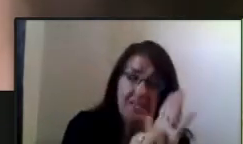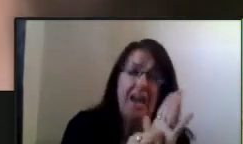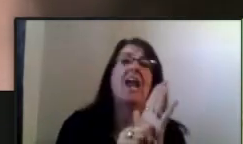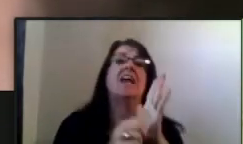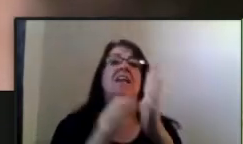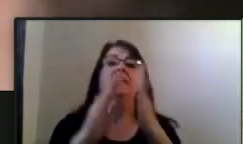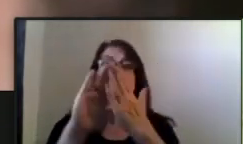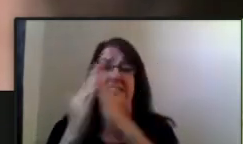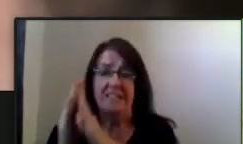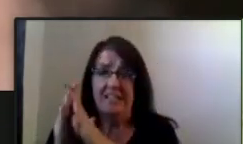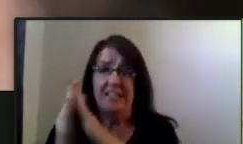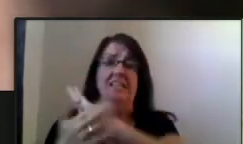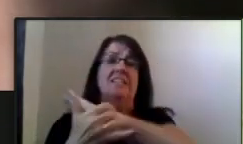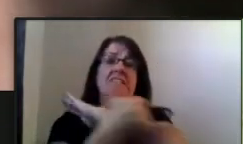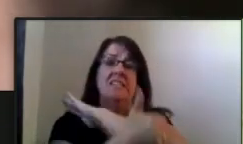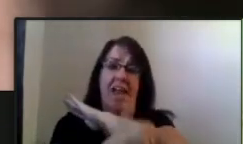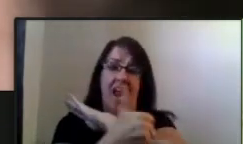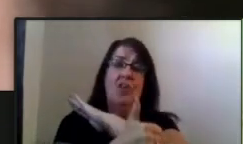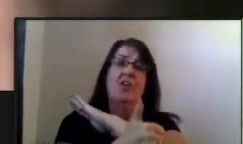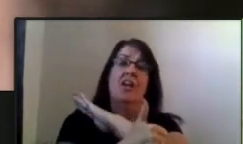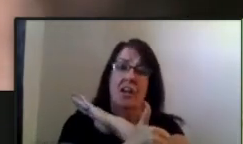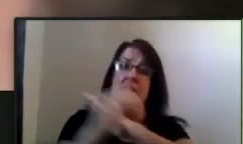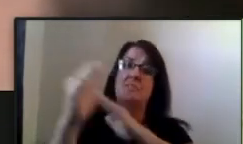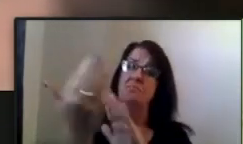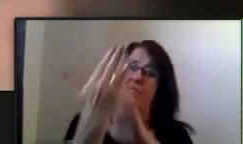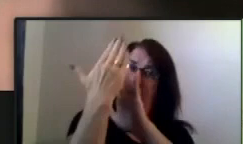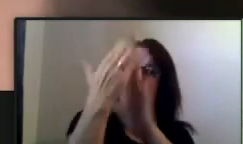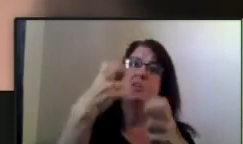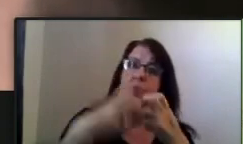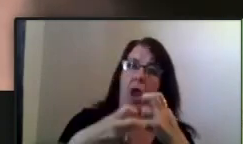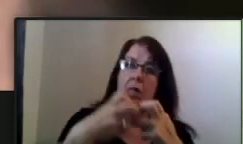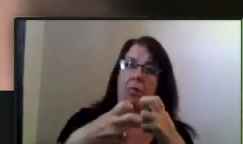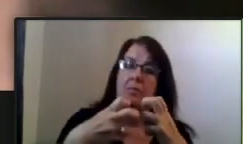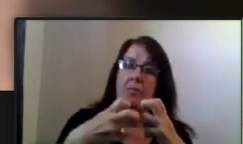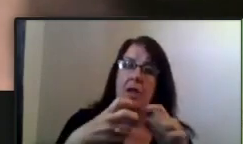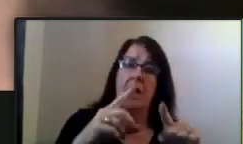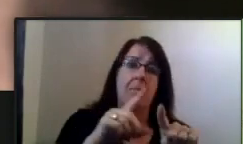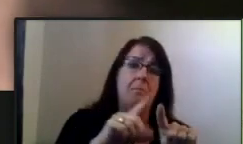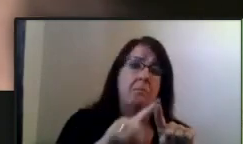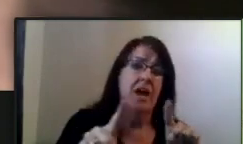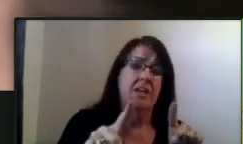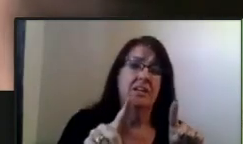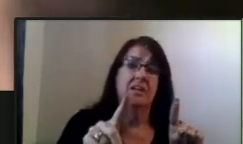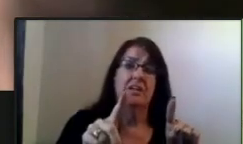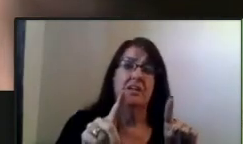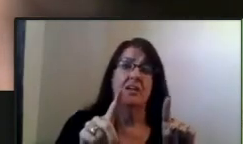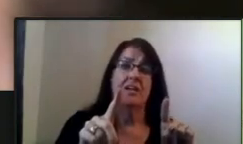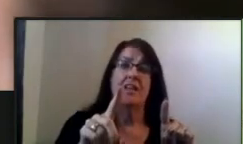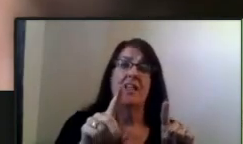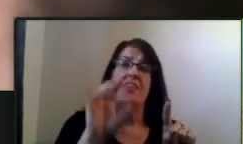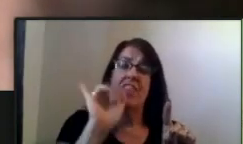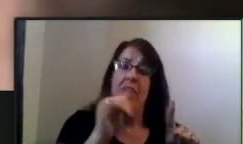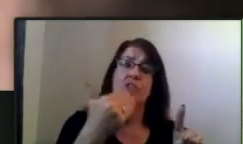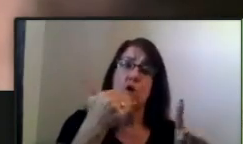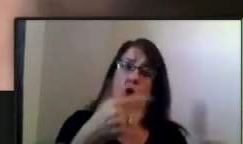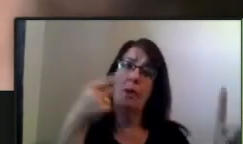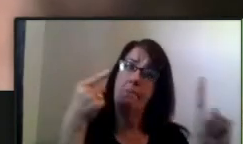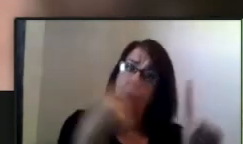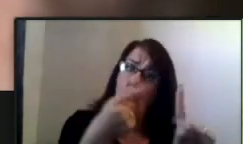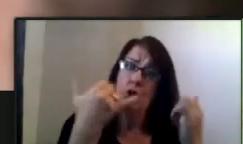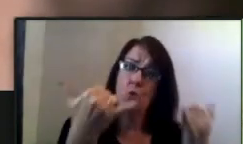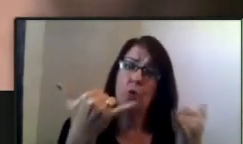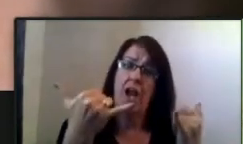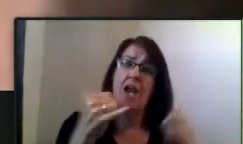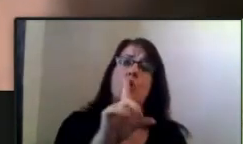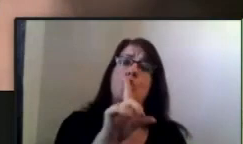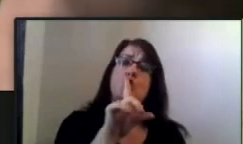counties have taken some measures. But the point that Elvira has made today is very important. It's like, we really need